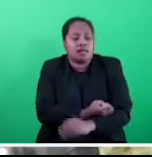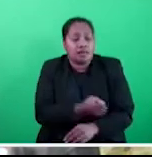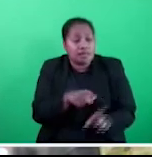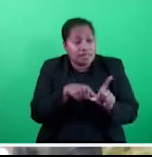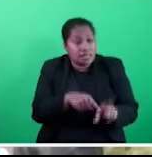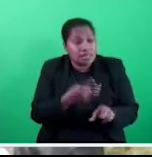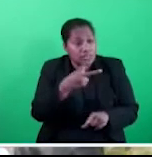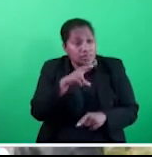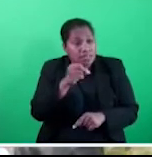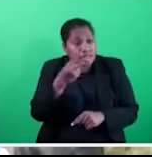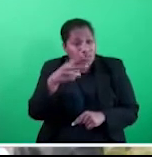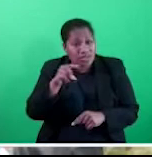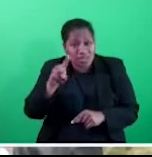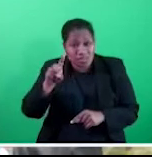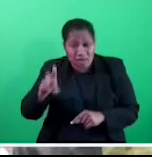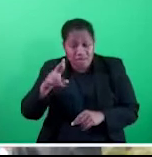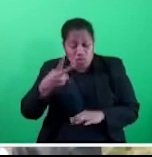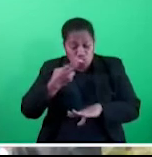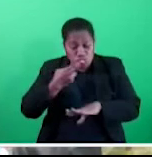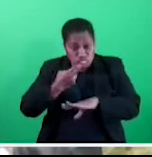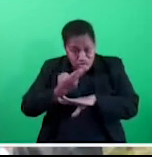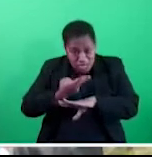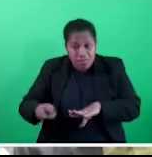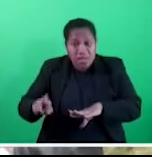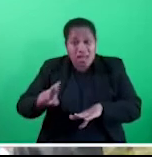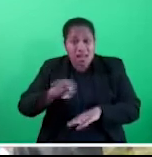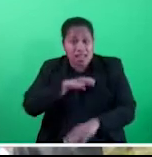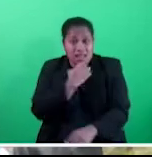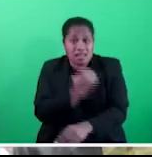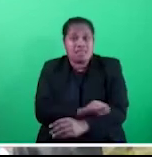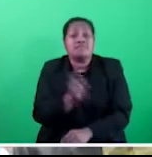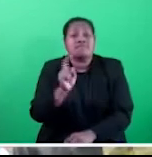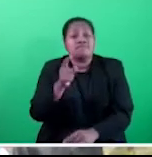2021. And for renewable energy, the target is to have